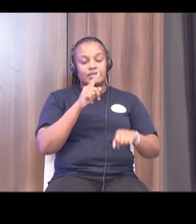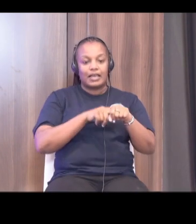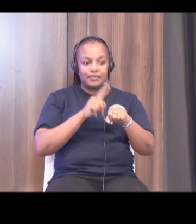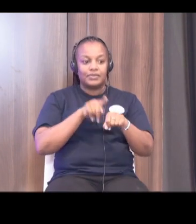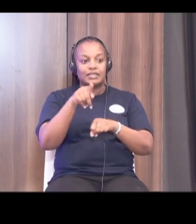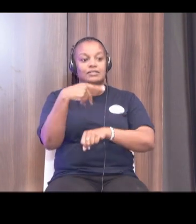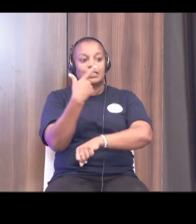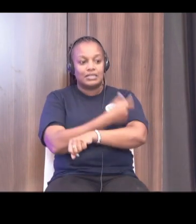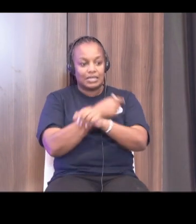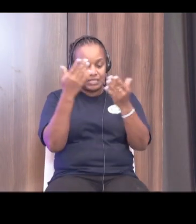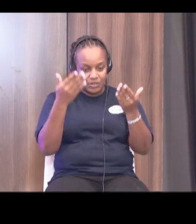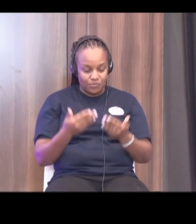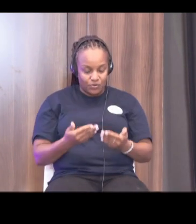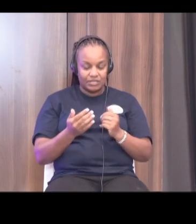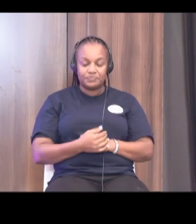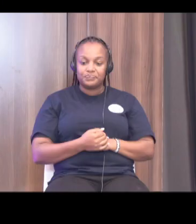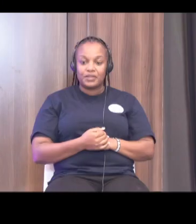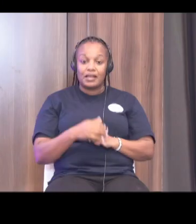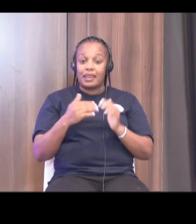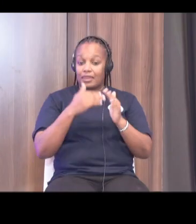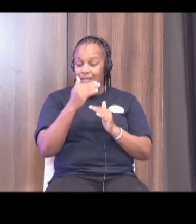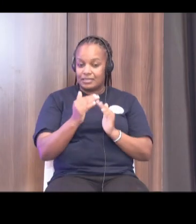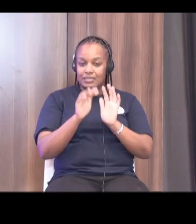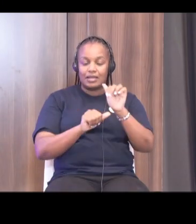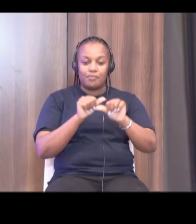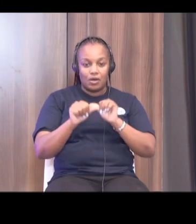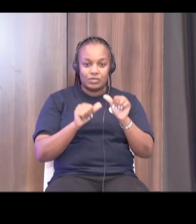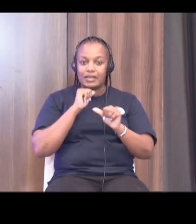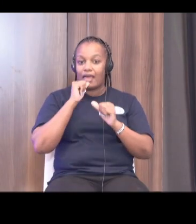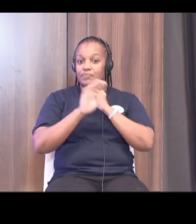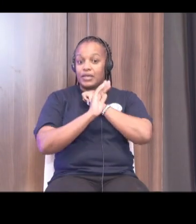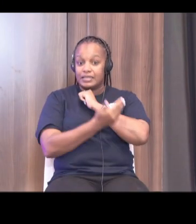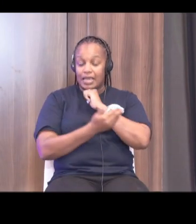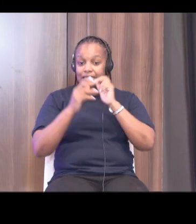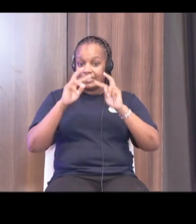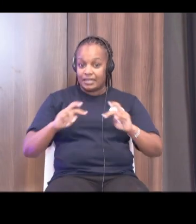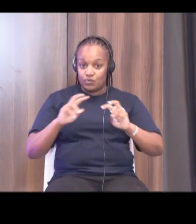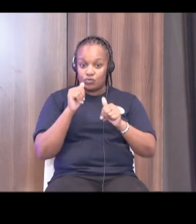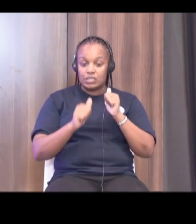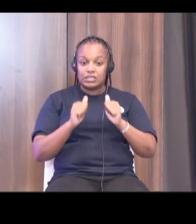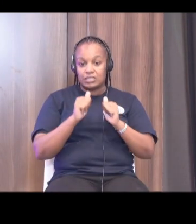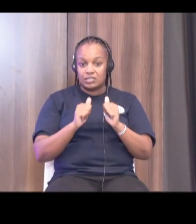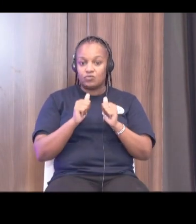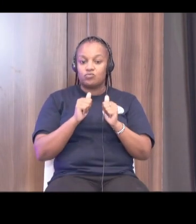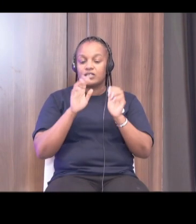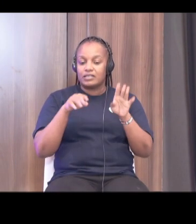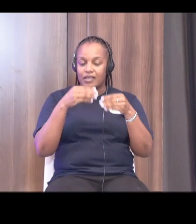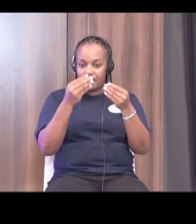licensure. Next is the phase 2B non-pregnant women study, where we co-administered with Tdap